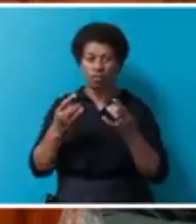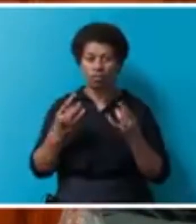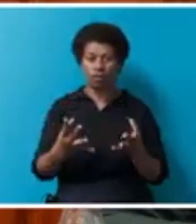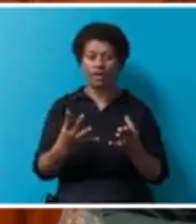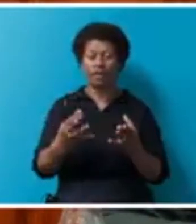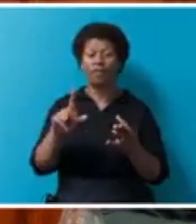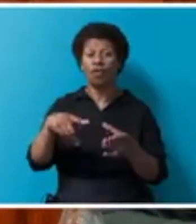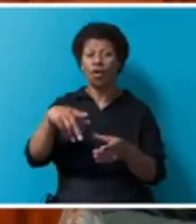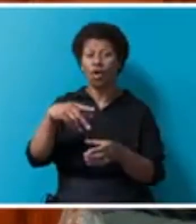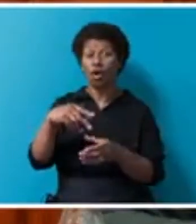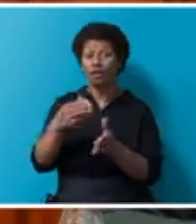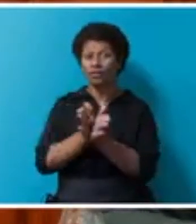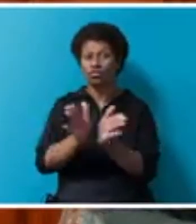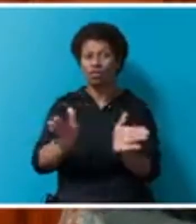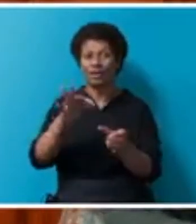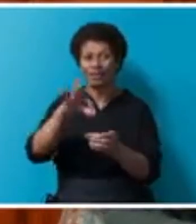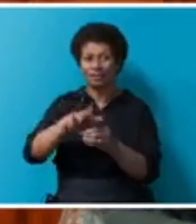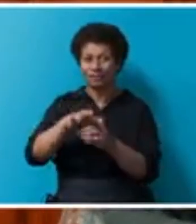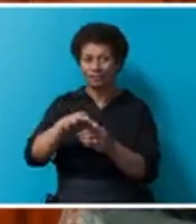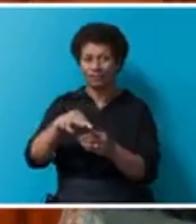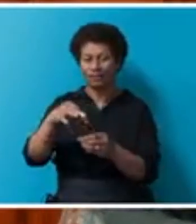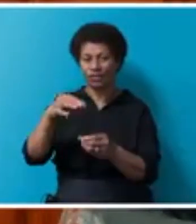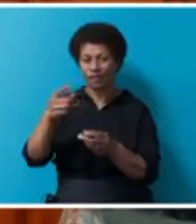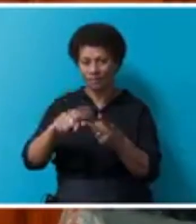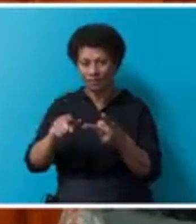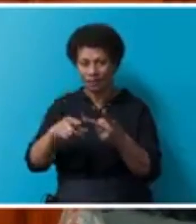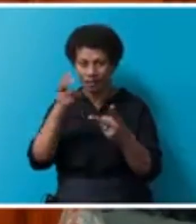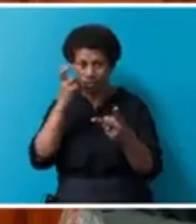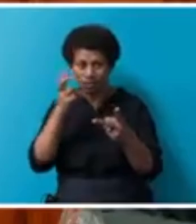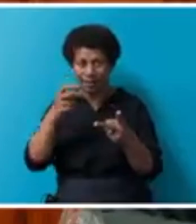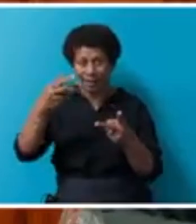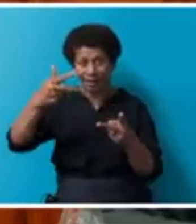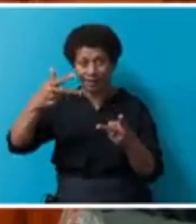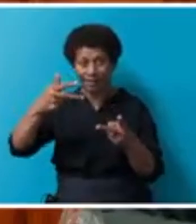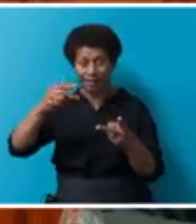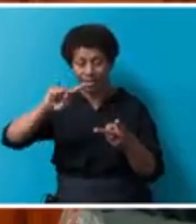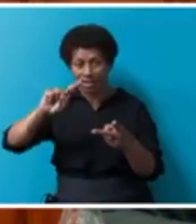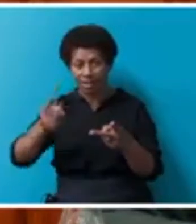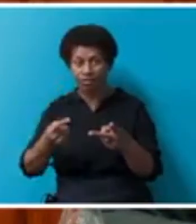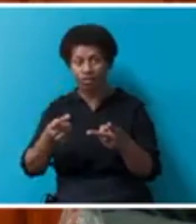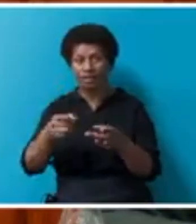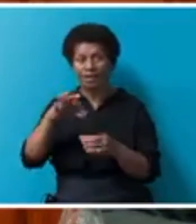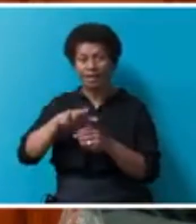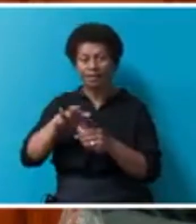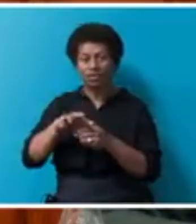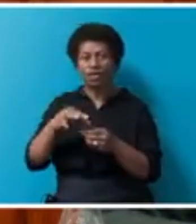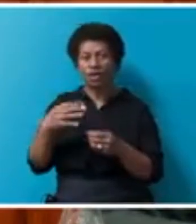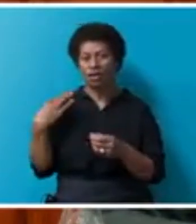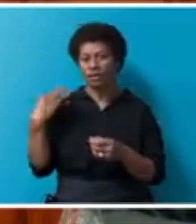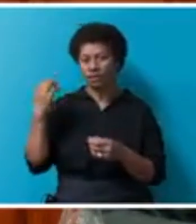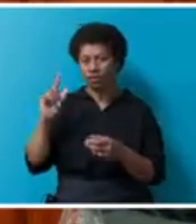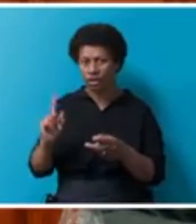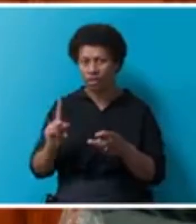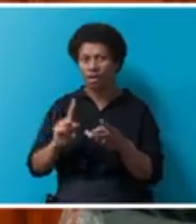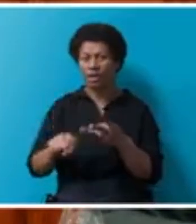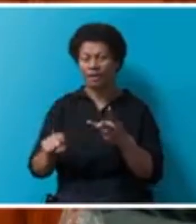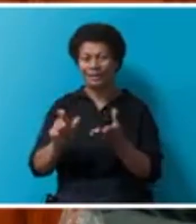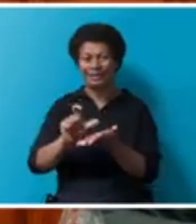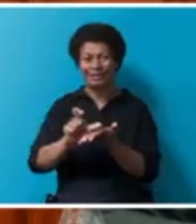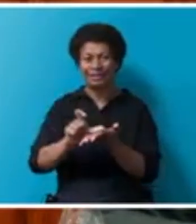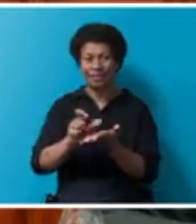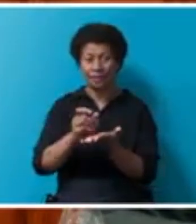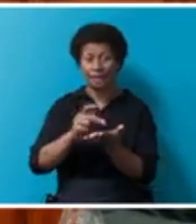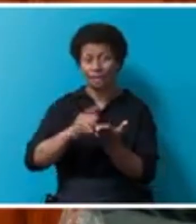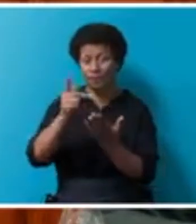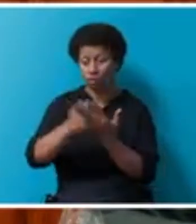elections, including voter registration, training of over 18,000 election officials, and civic education programs that will empower